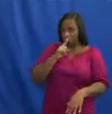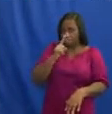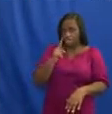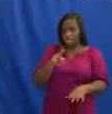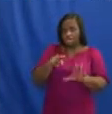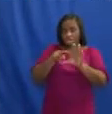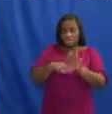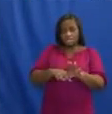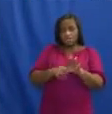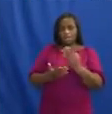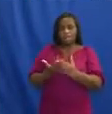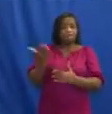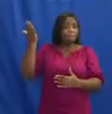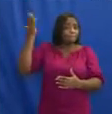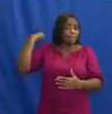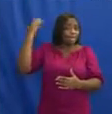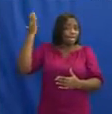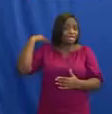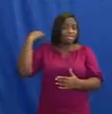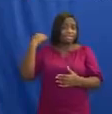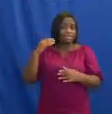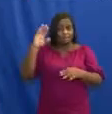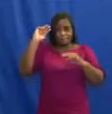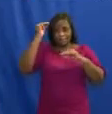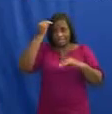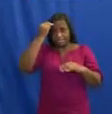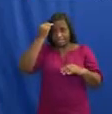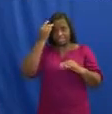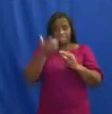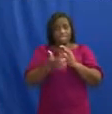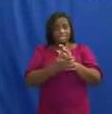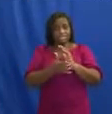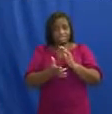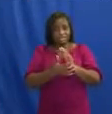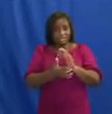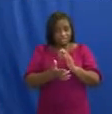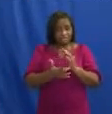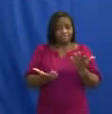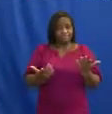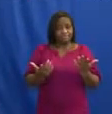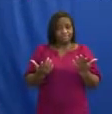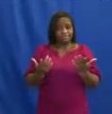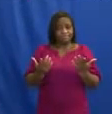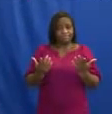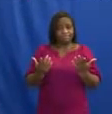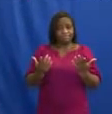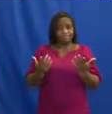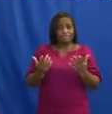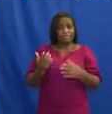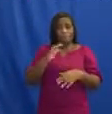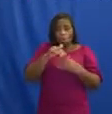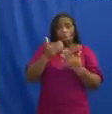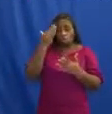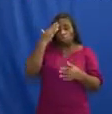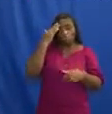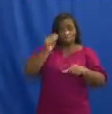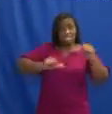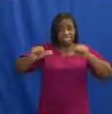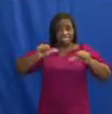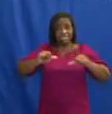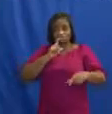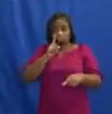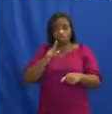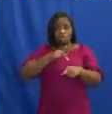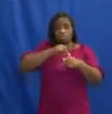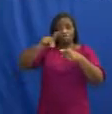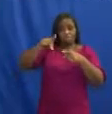the chairmanship of the former Minister for Environment, Science, Technology and Innovation, the world-renowned scientist,